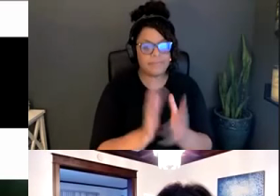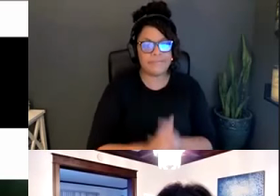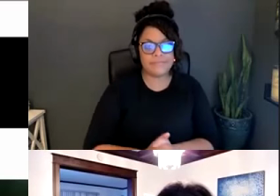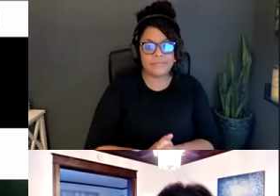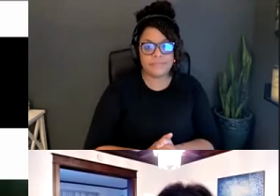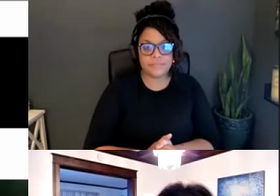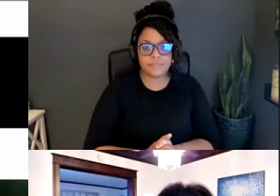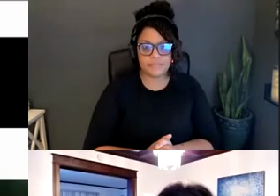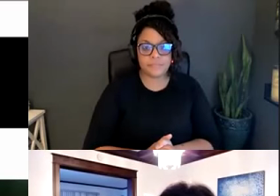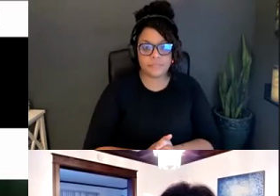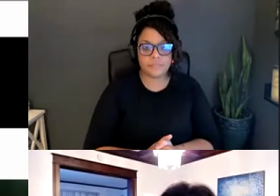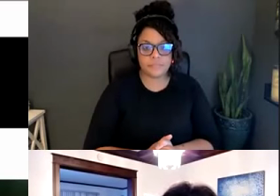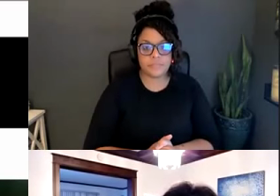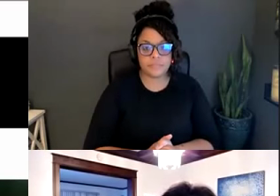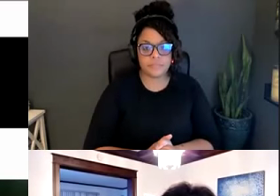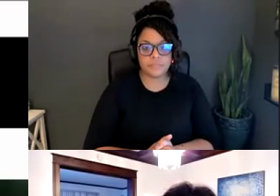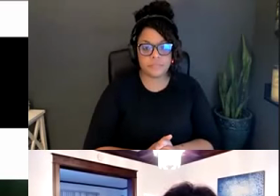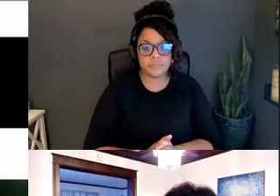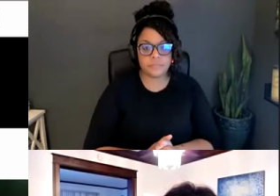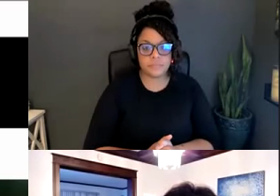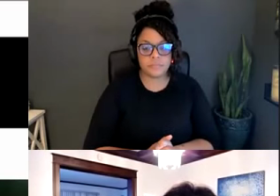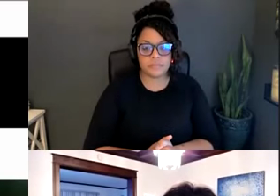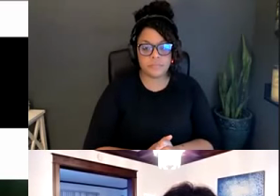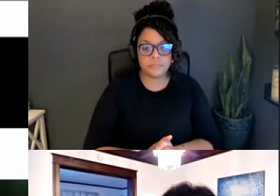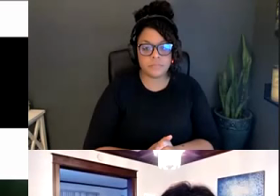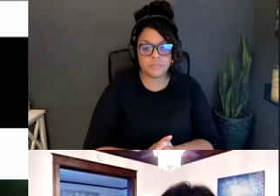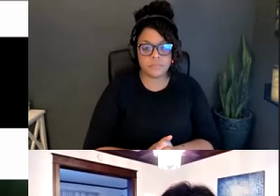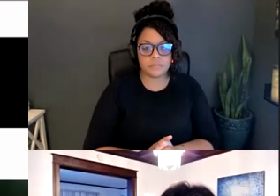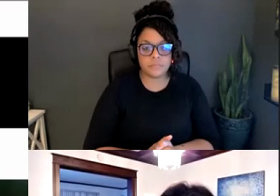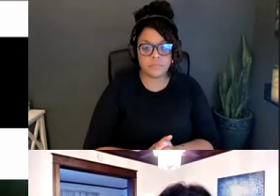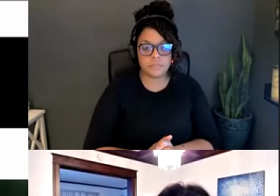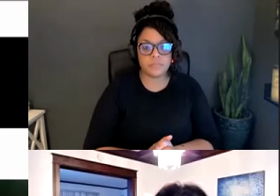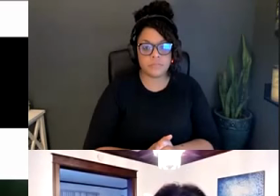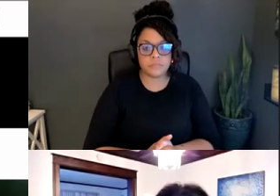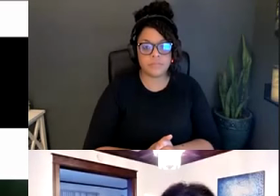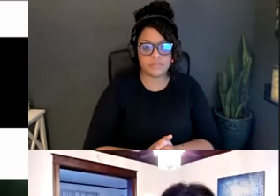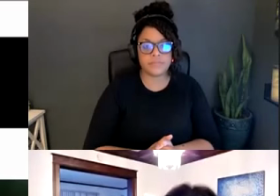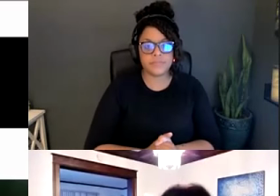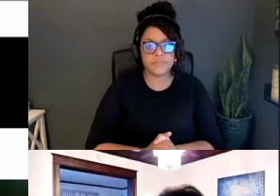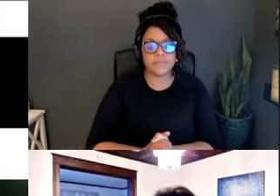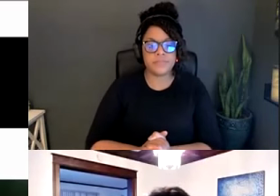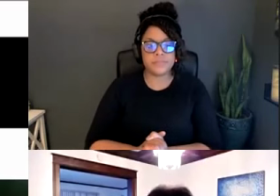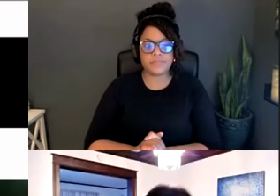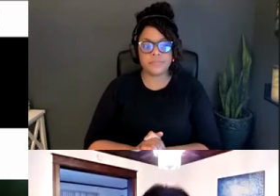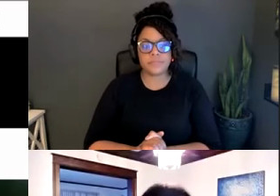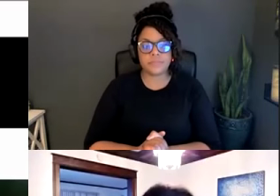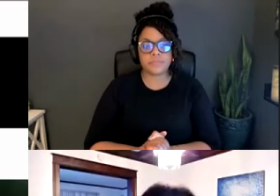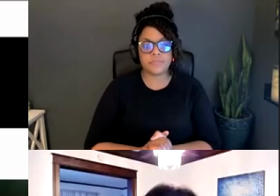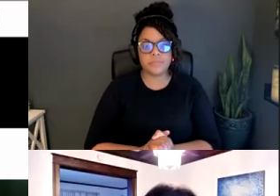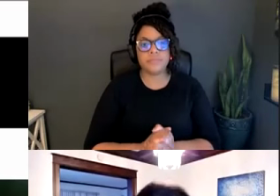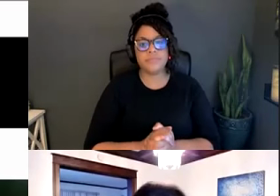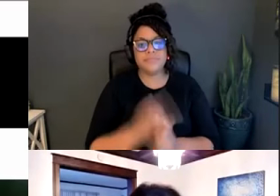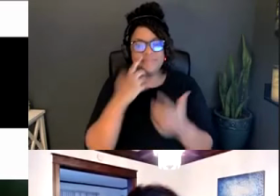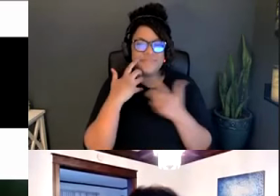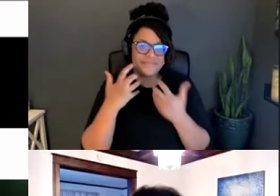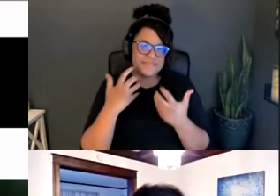I'm gonna drop that now for you all there. And then join us in